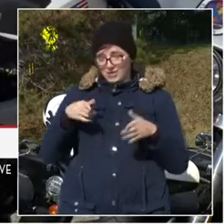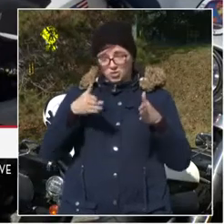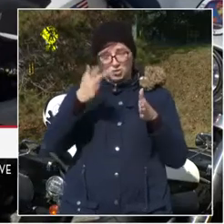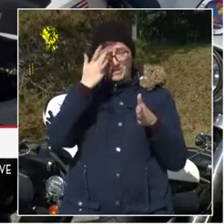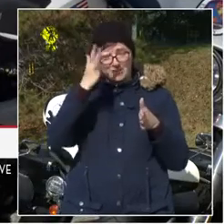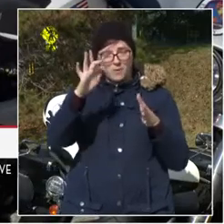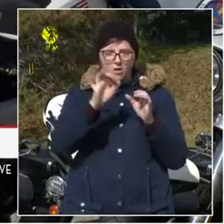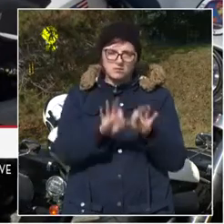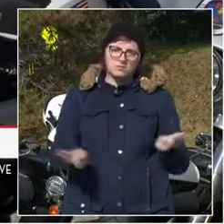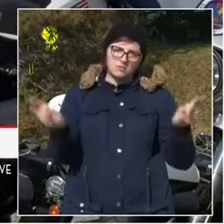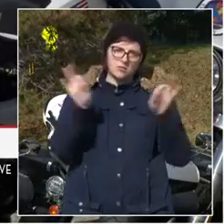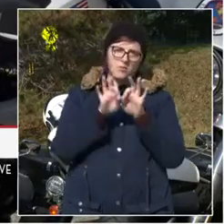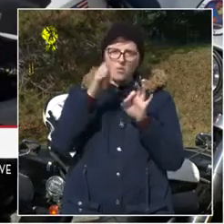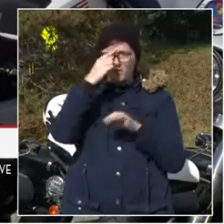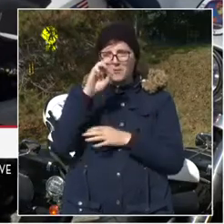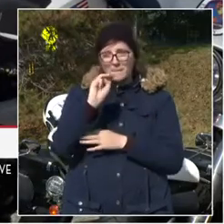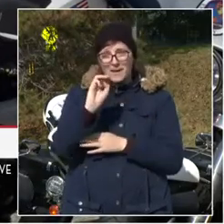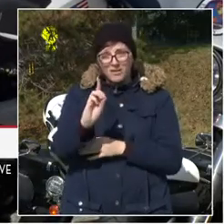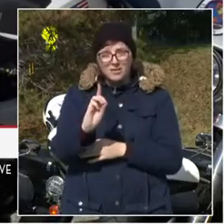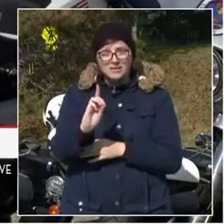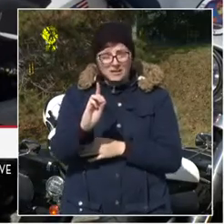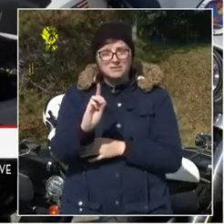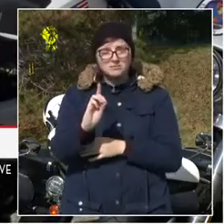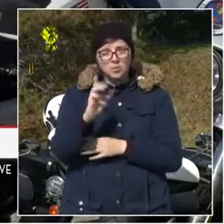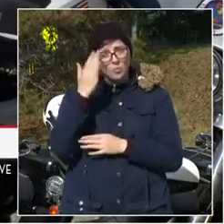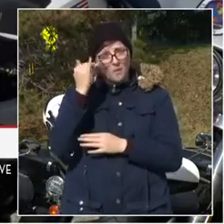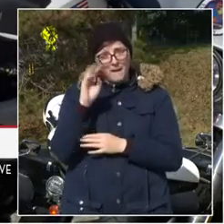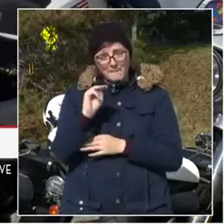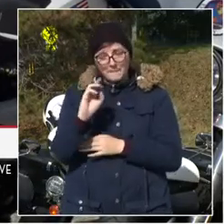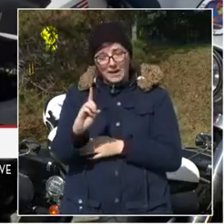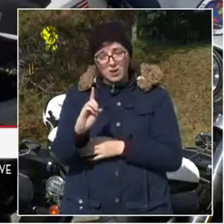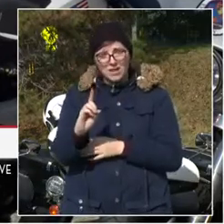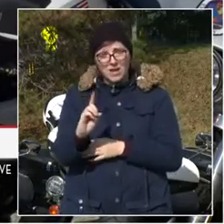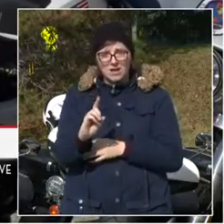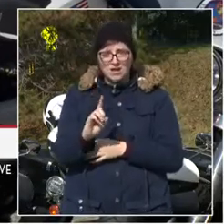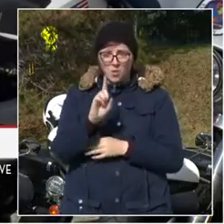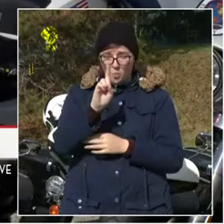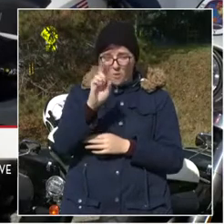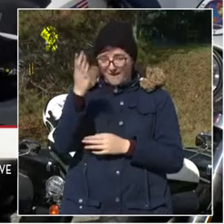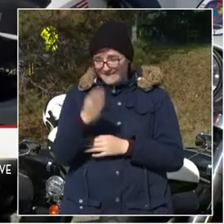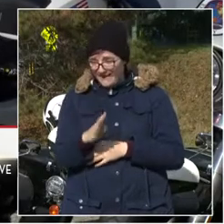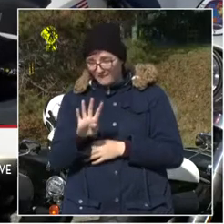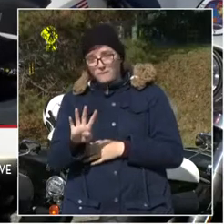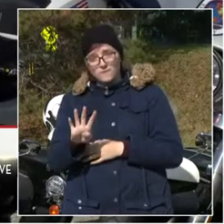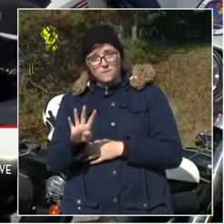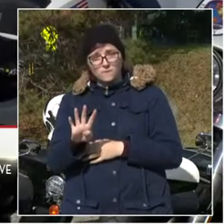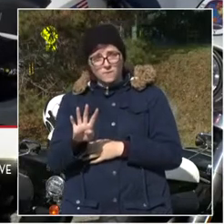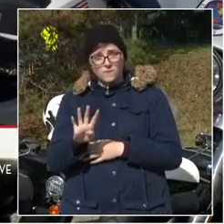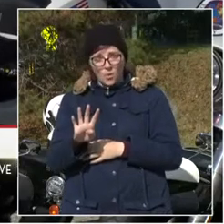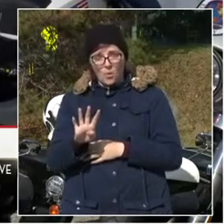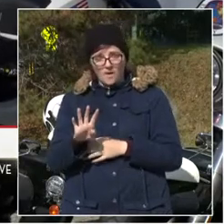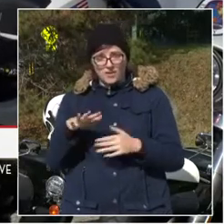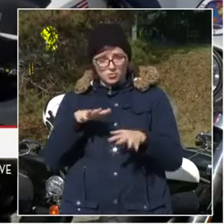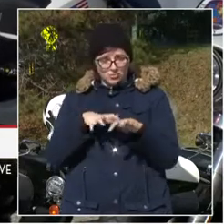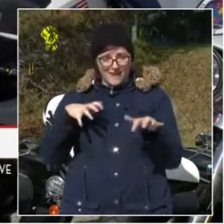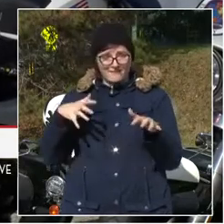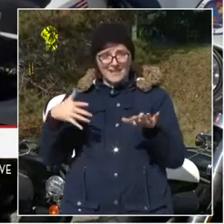as it is to our surrounding region, because in Maryland, 1 in 4 traffic deaths is a pedestrian.